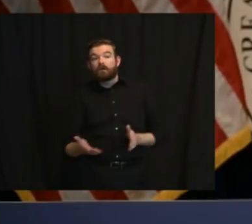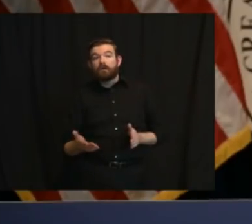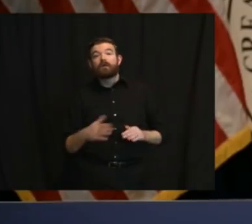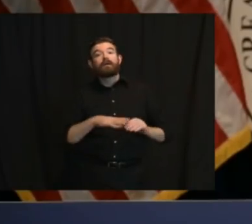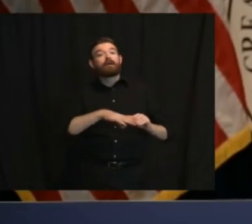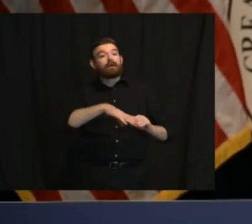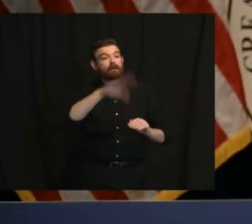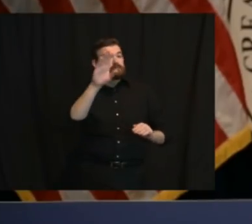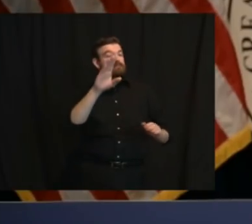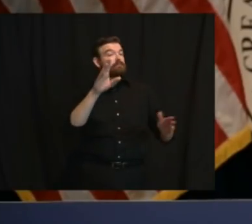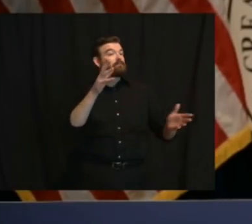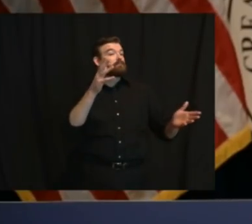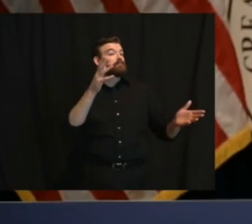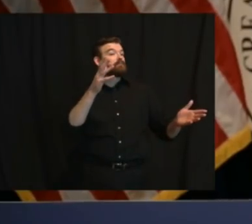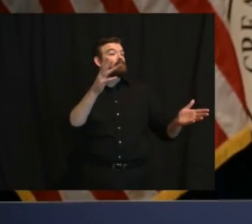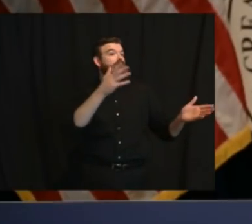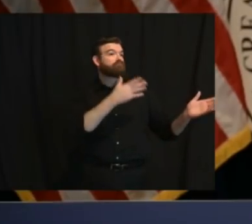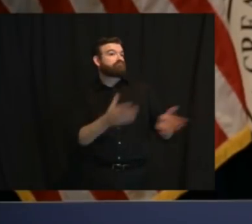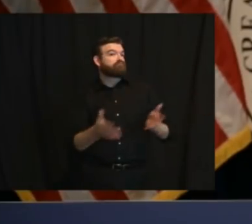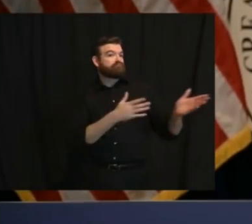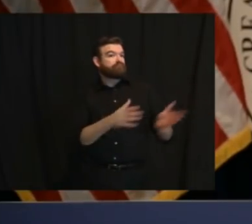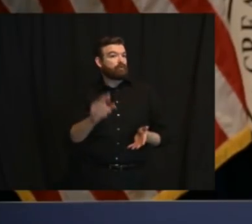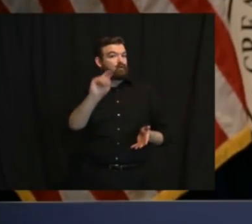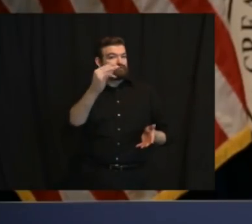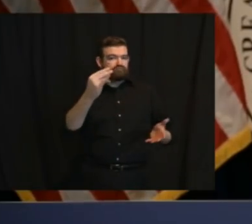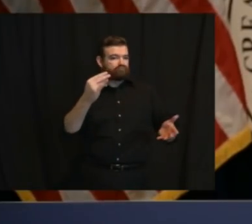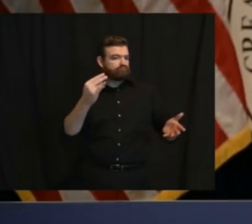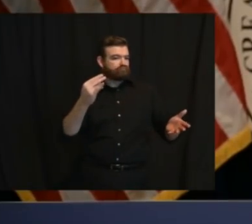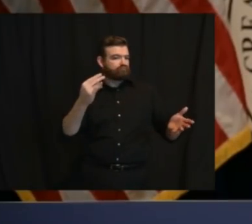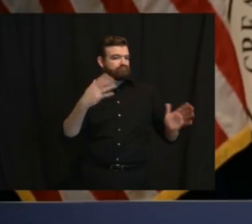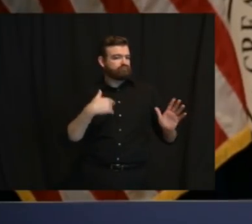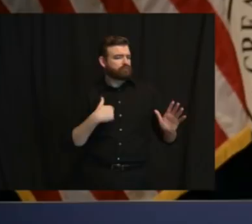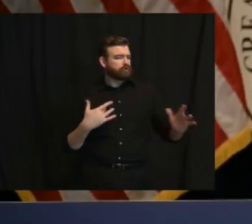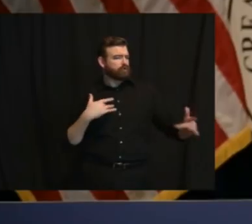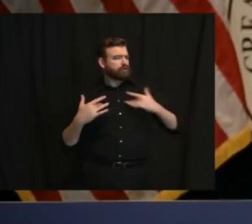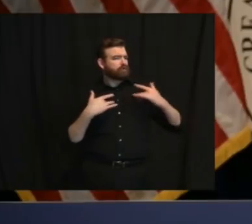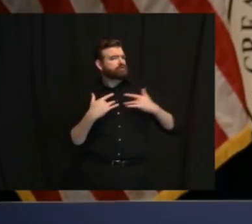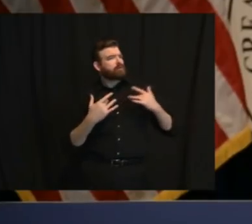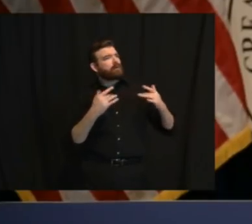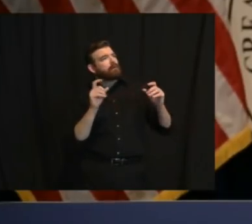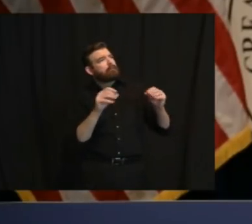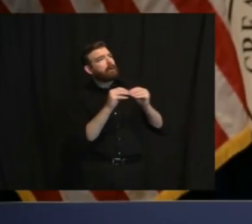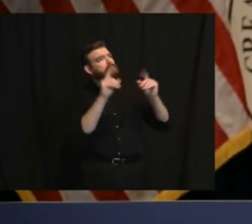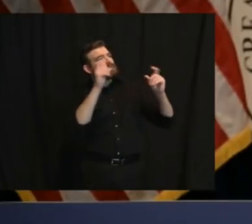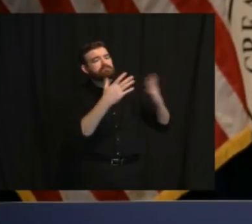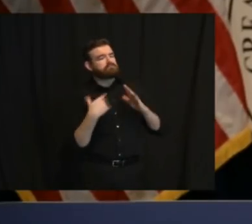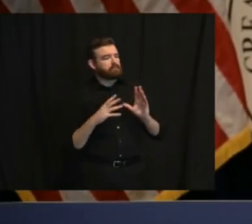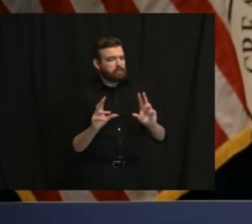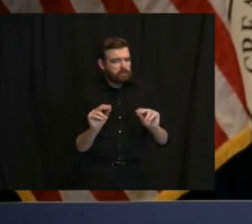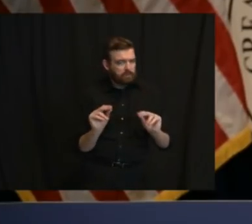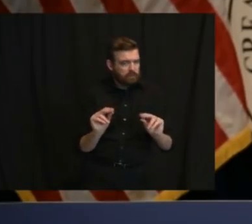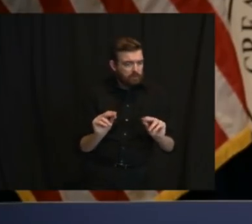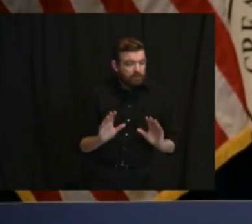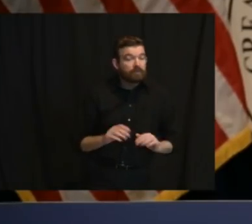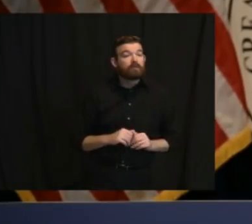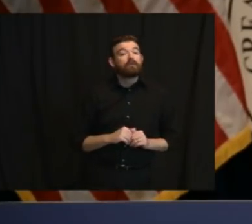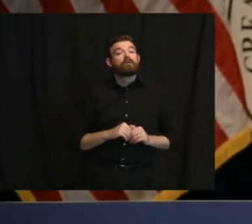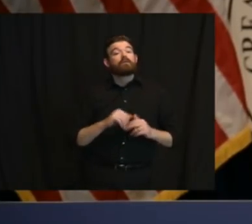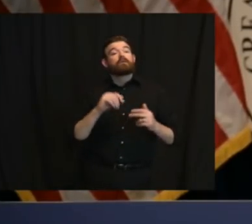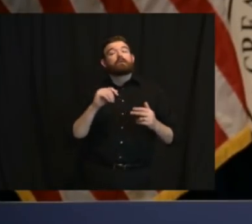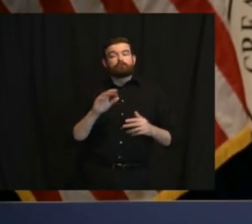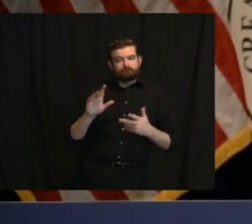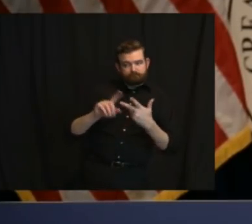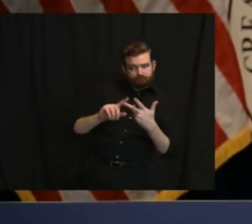delivery. Is that fair to say? Yeah. So I'm not concerned about that. Okay. And then just to follow up, the effort to